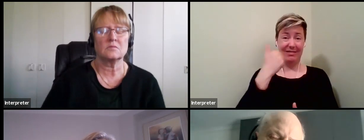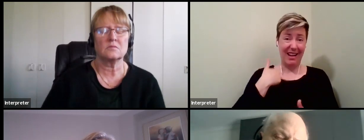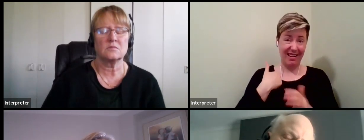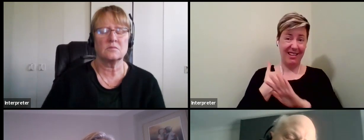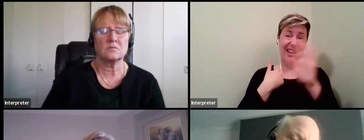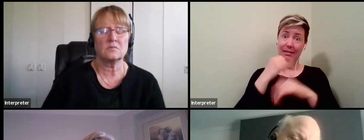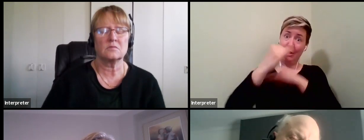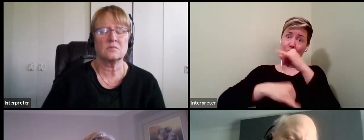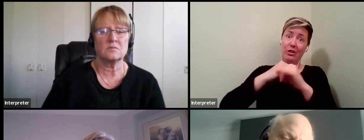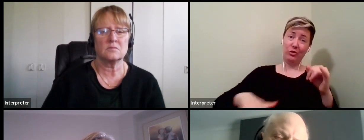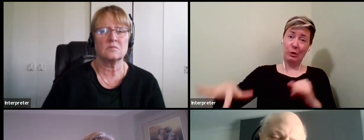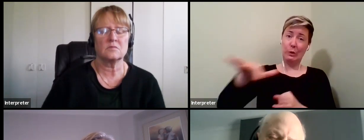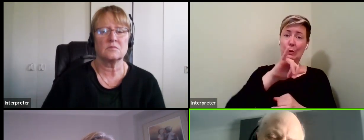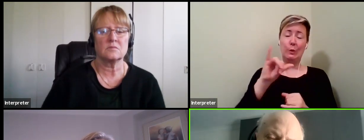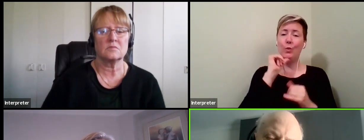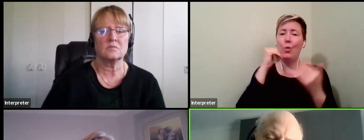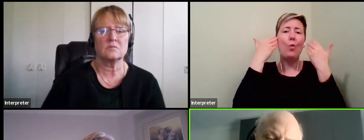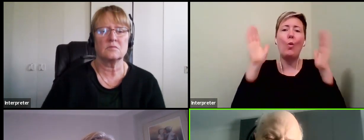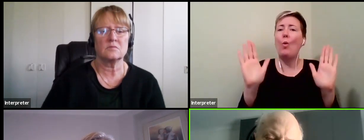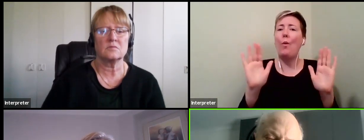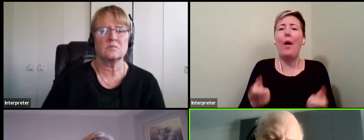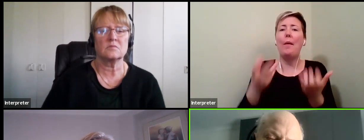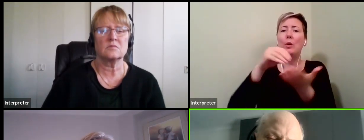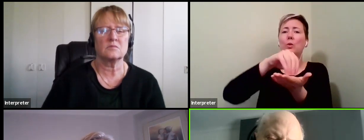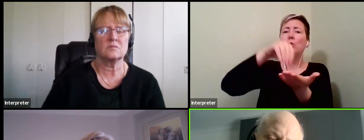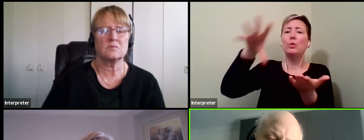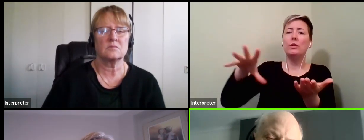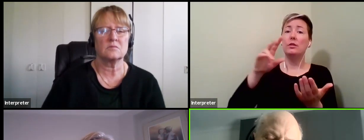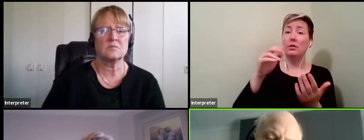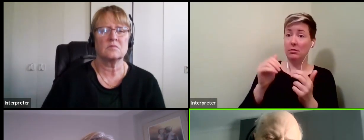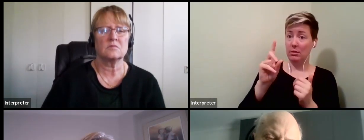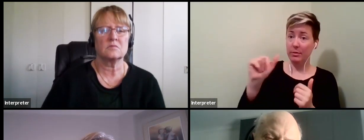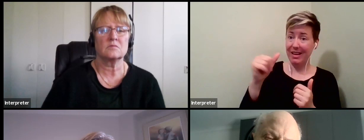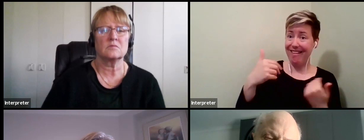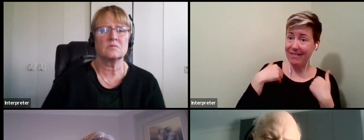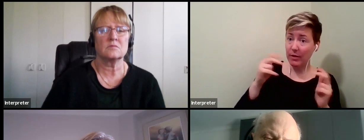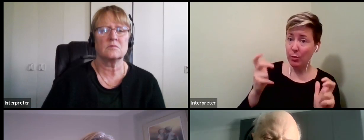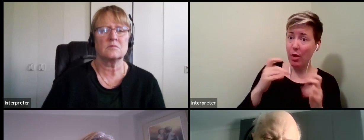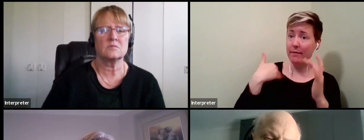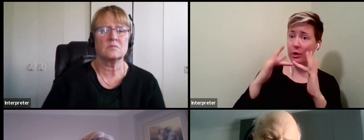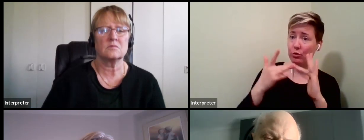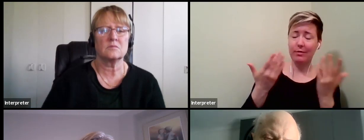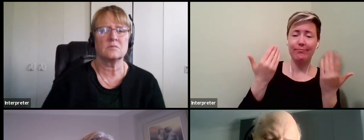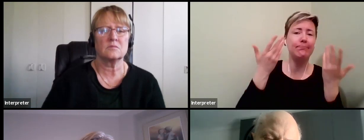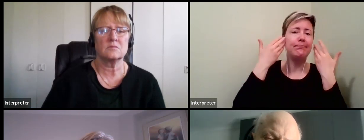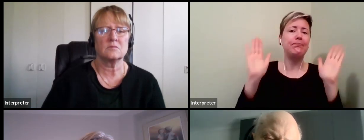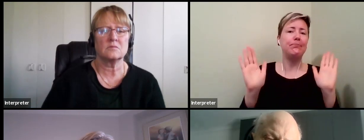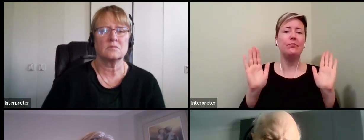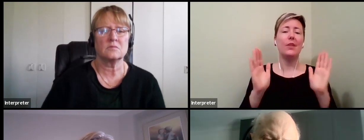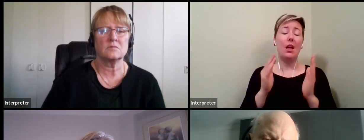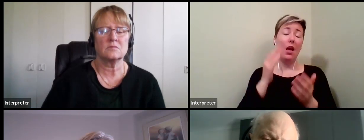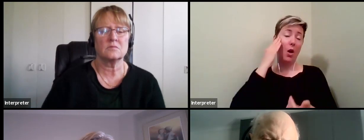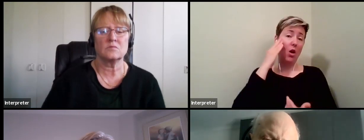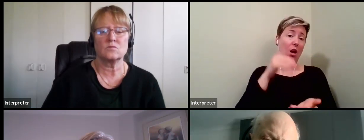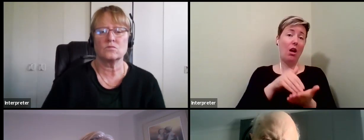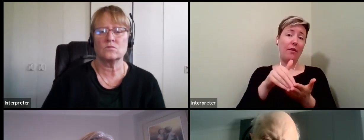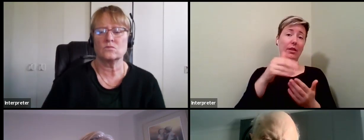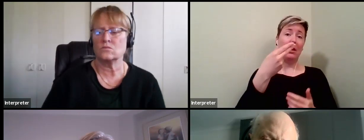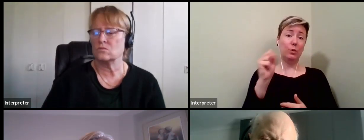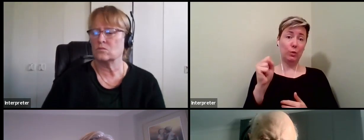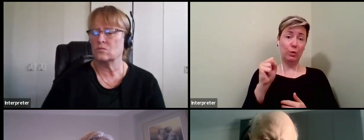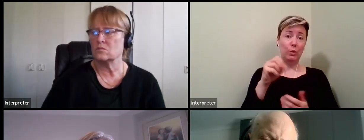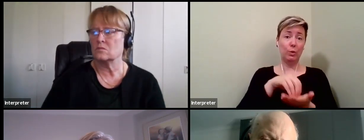data on this information. Okay. I know in primary and secondary school that often computers that are